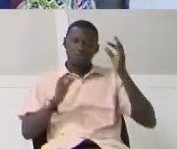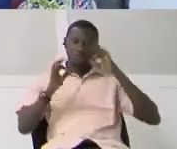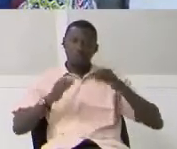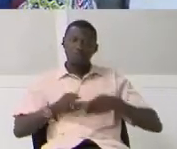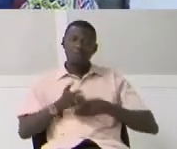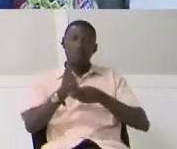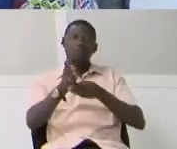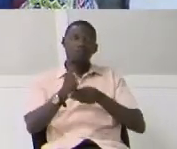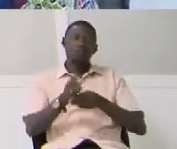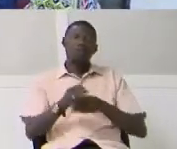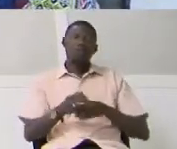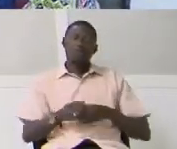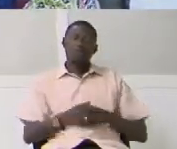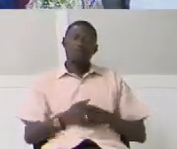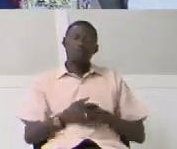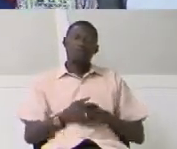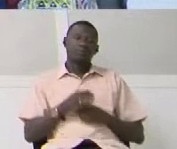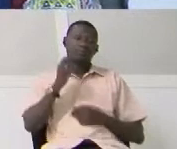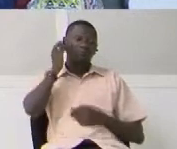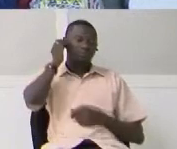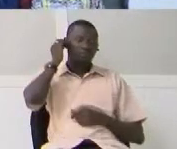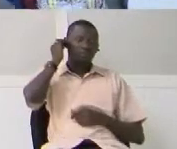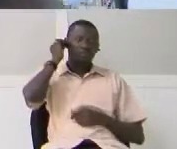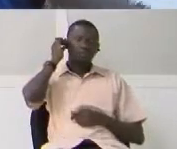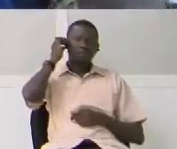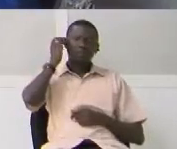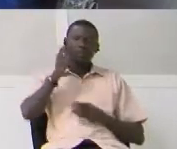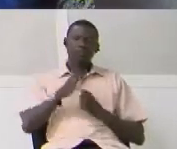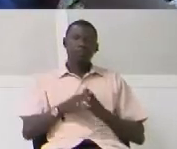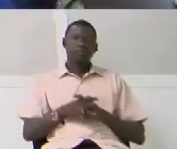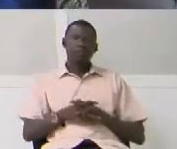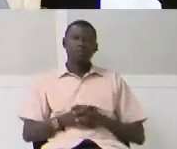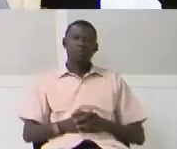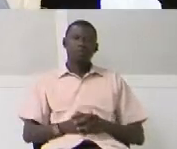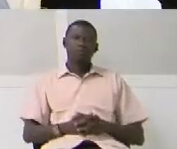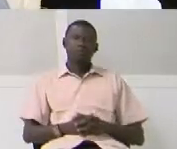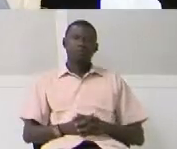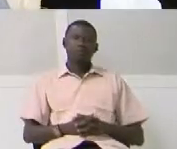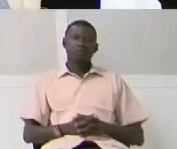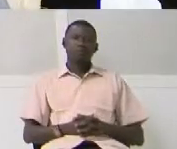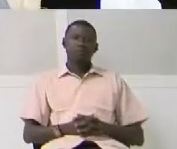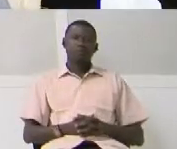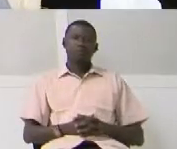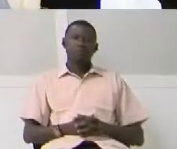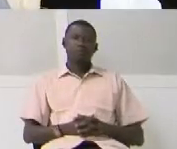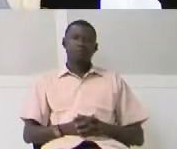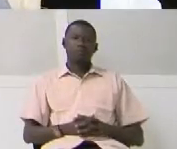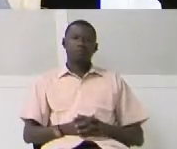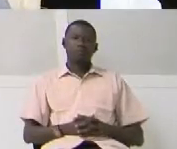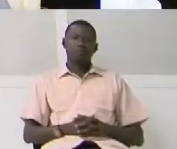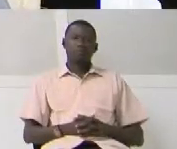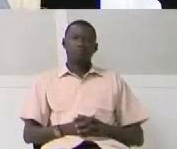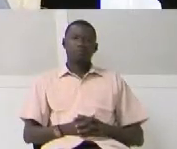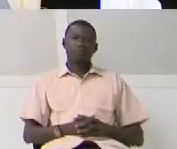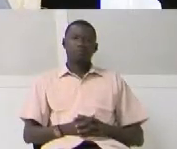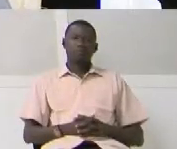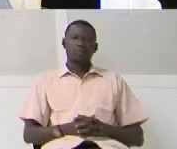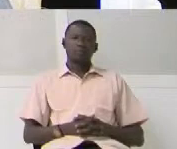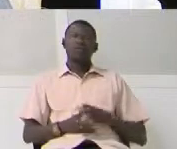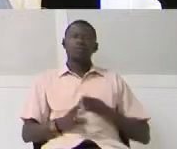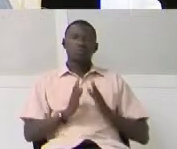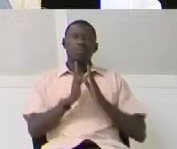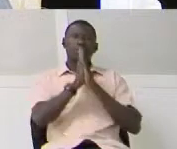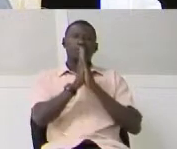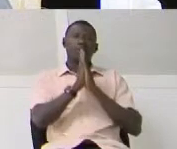elek pour ñu mëna am tawfiq nek ci yalla musal ñu ci fitna ak ci saytane comme ñi ñi passé ni bu fi xewati to